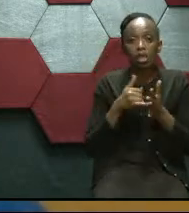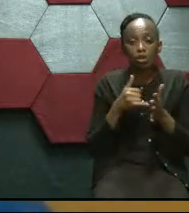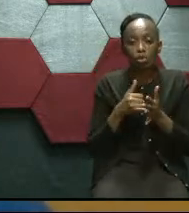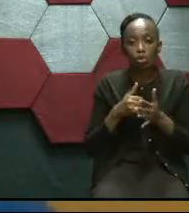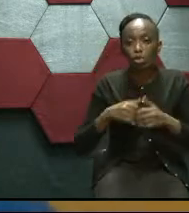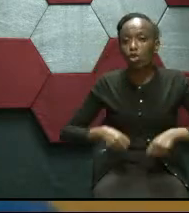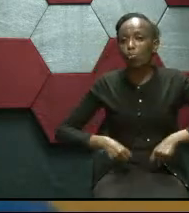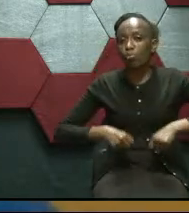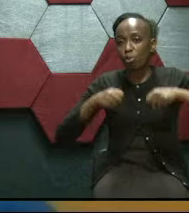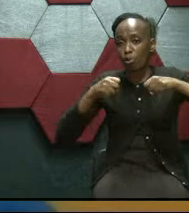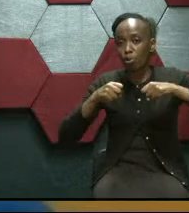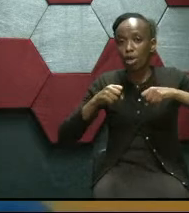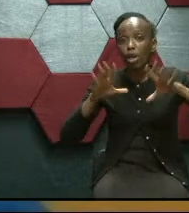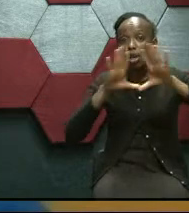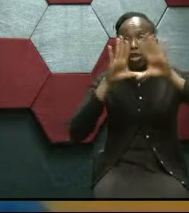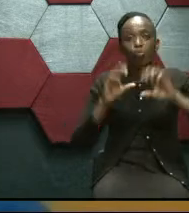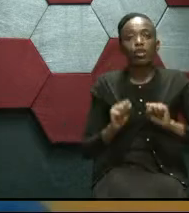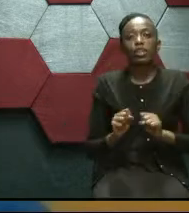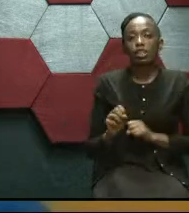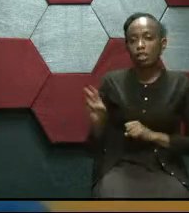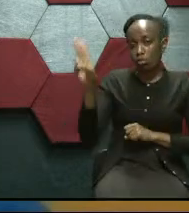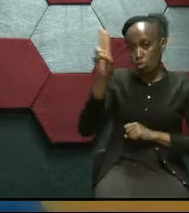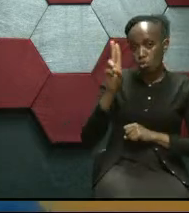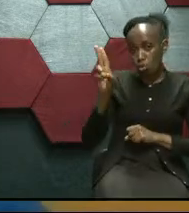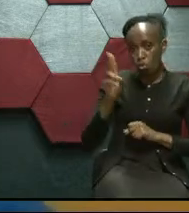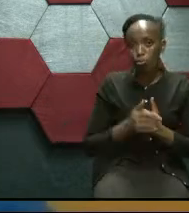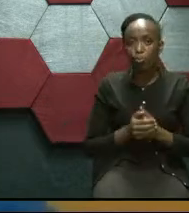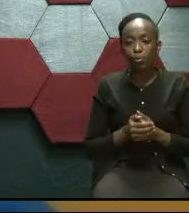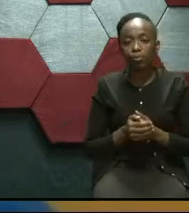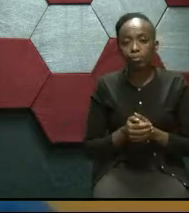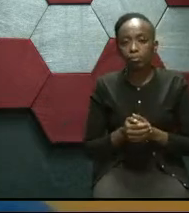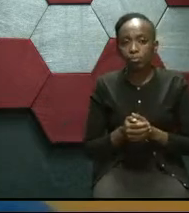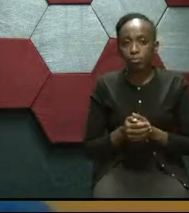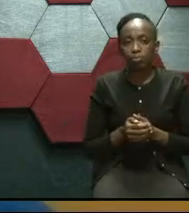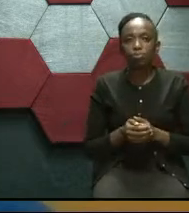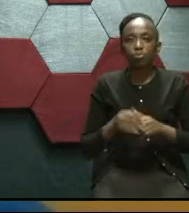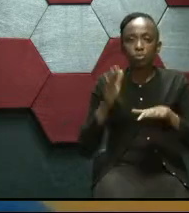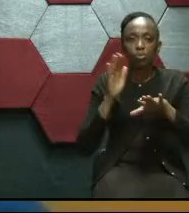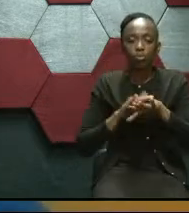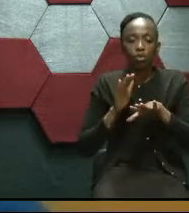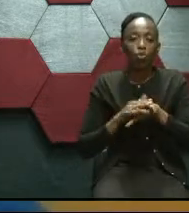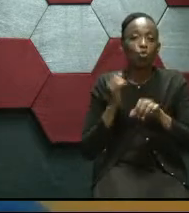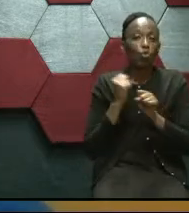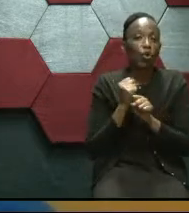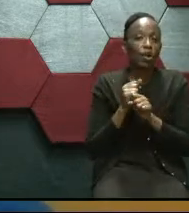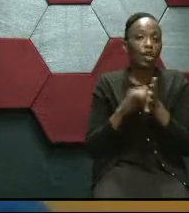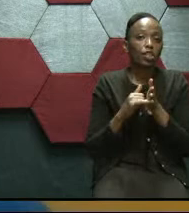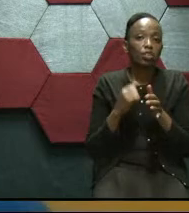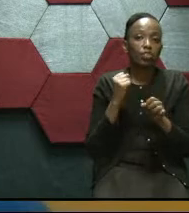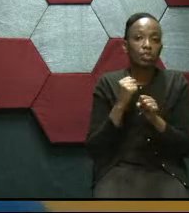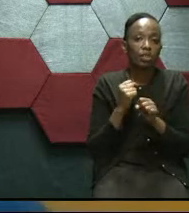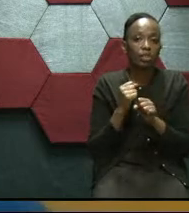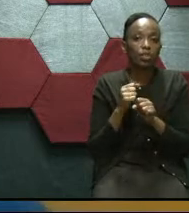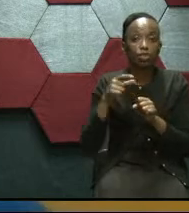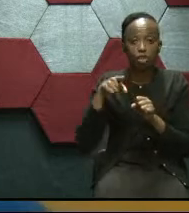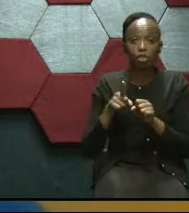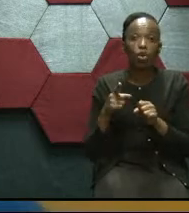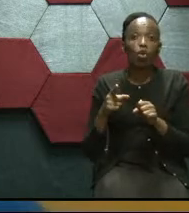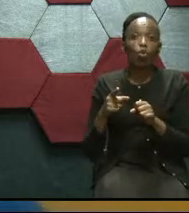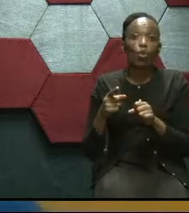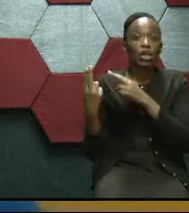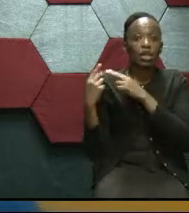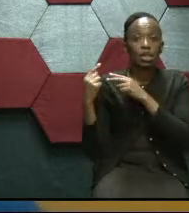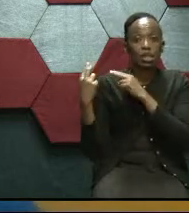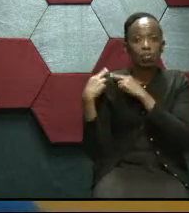patron, His Excellency President Uhuru Kenyatta, for the excellent role that you have done. We count on you to volunteer